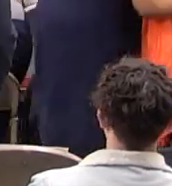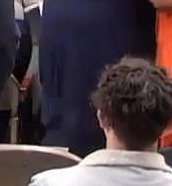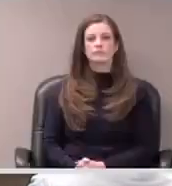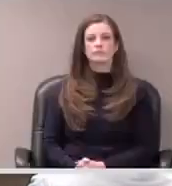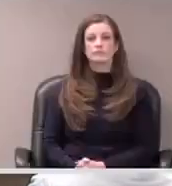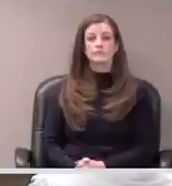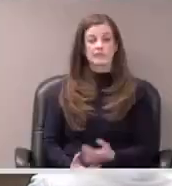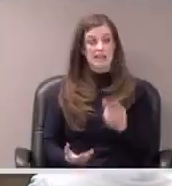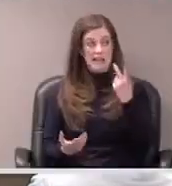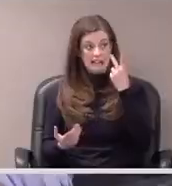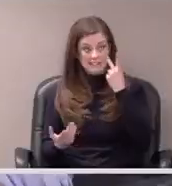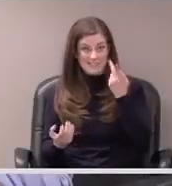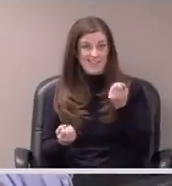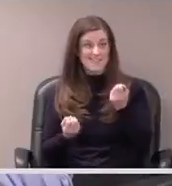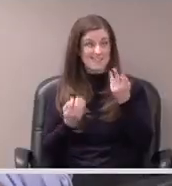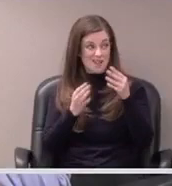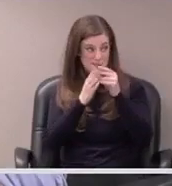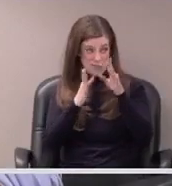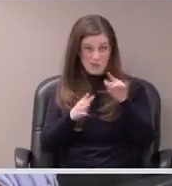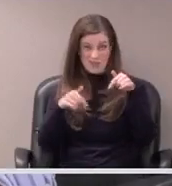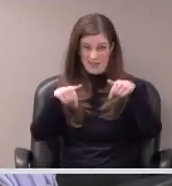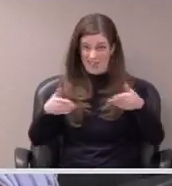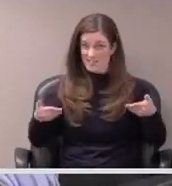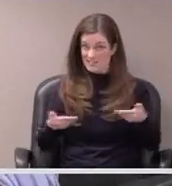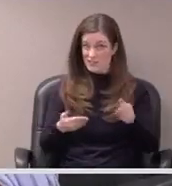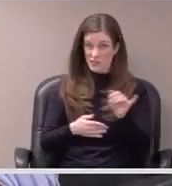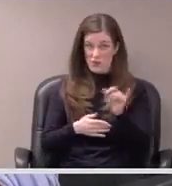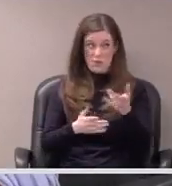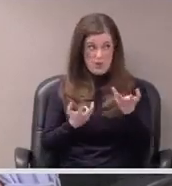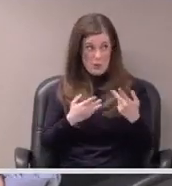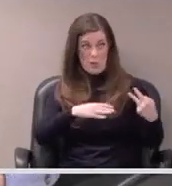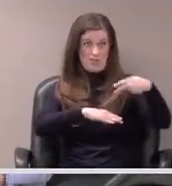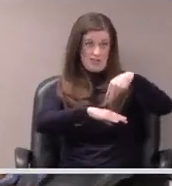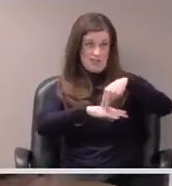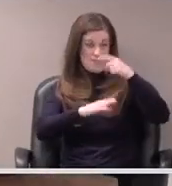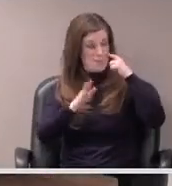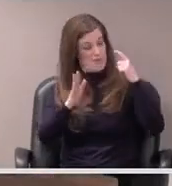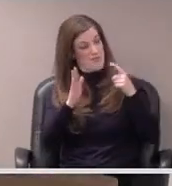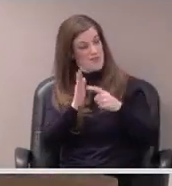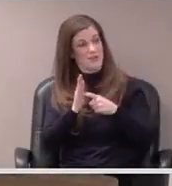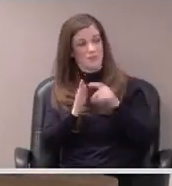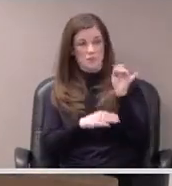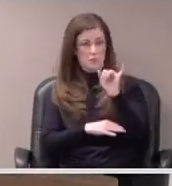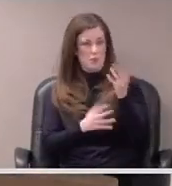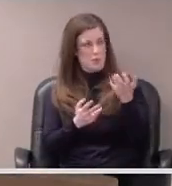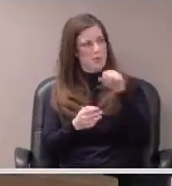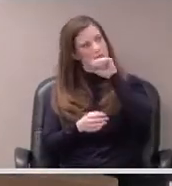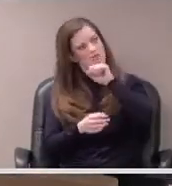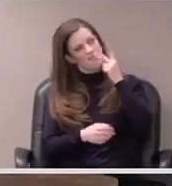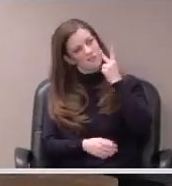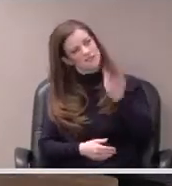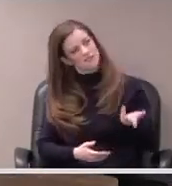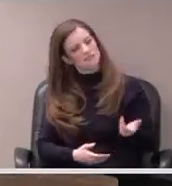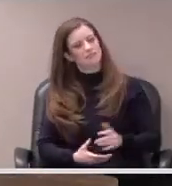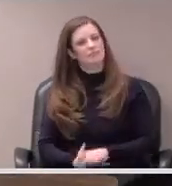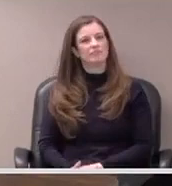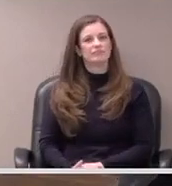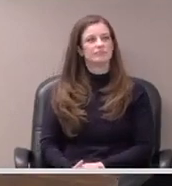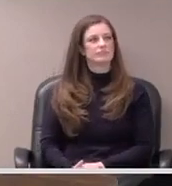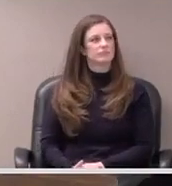And I see that several of her students are here, so if they'd like to stand to be recognized, we'd love to see them.